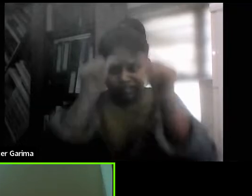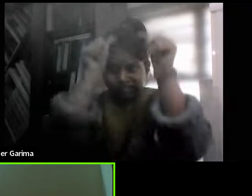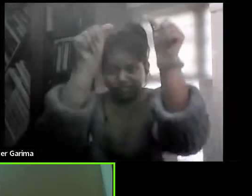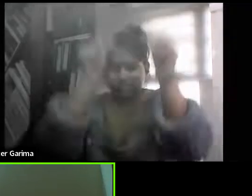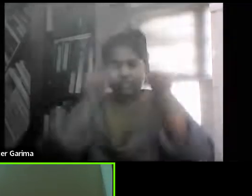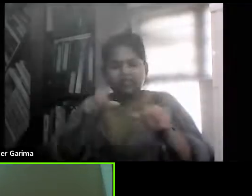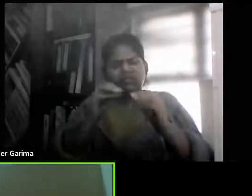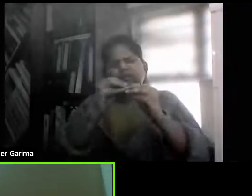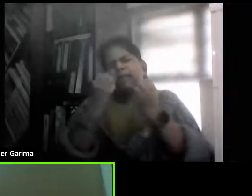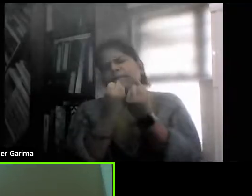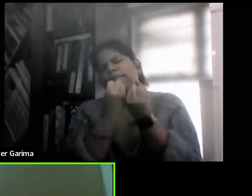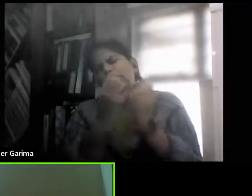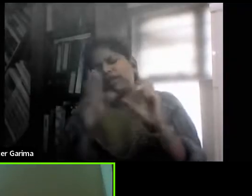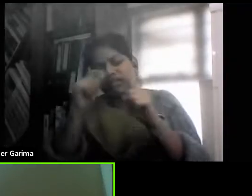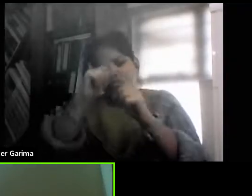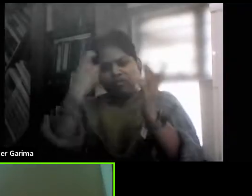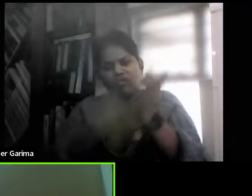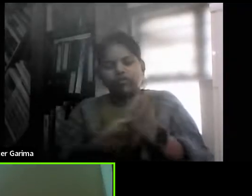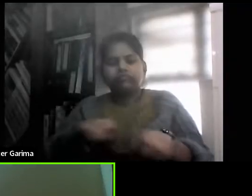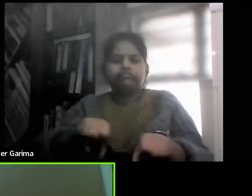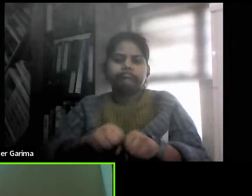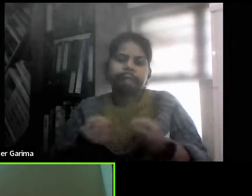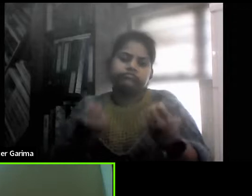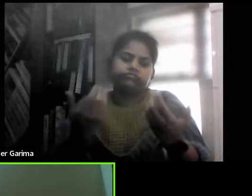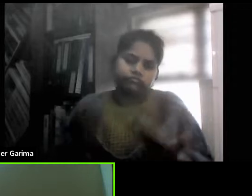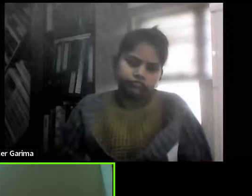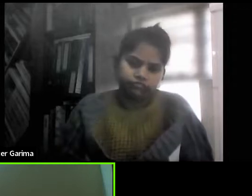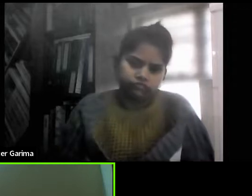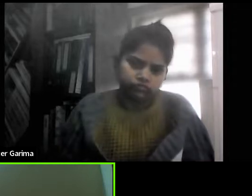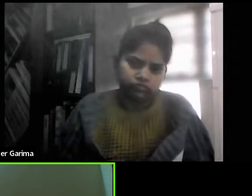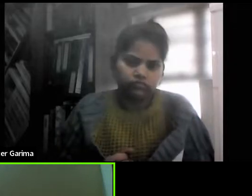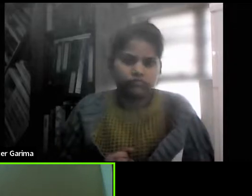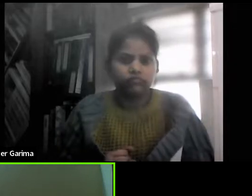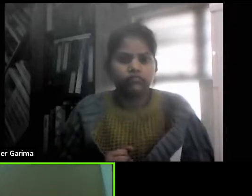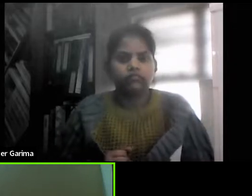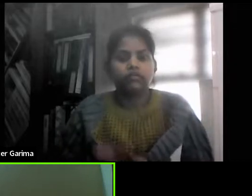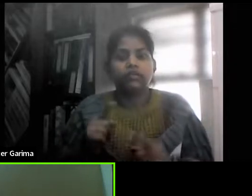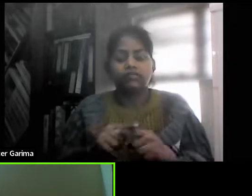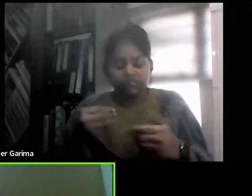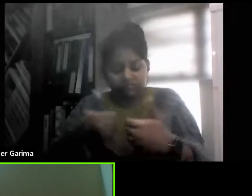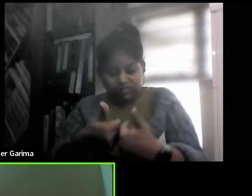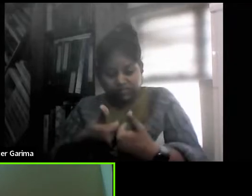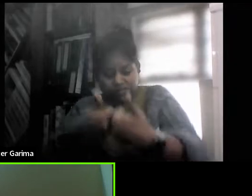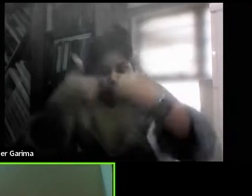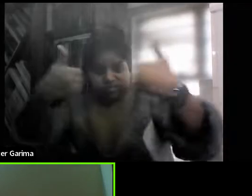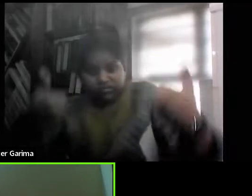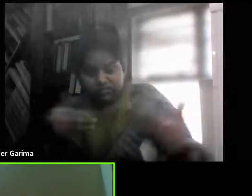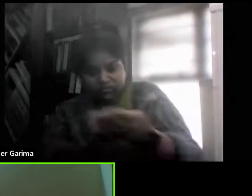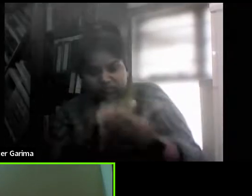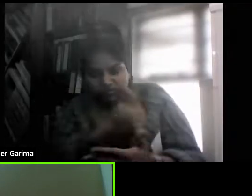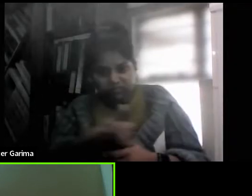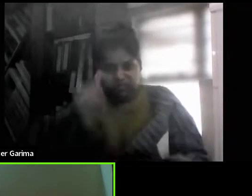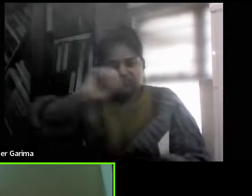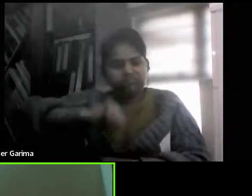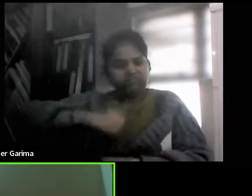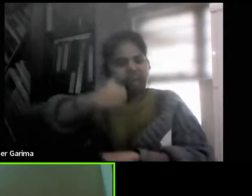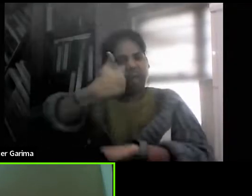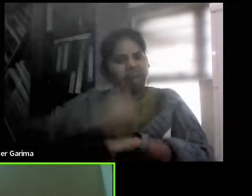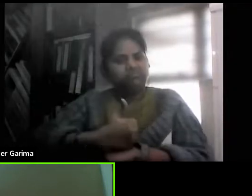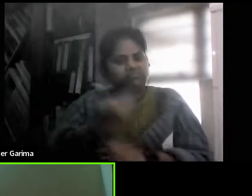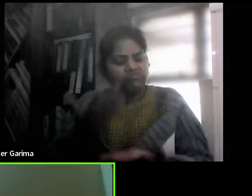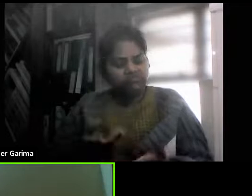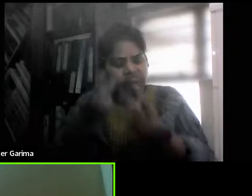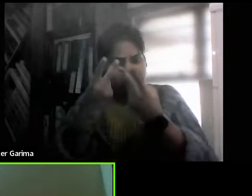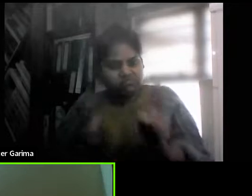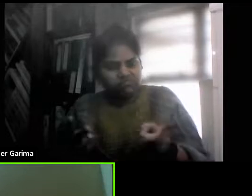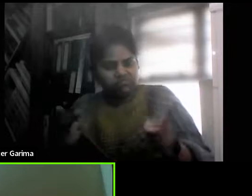were dropped in the middle. And though the separate ministry was established for different